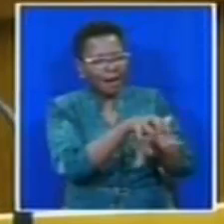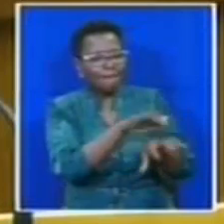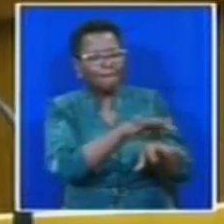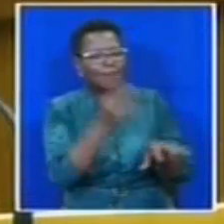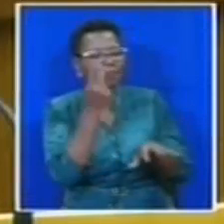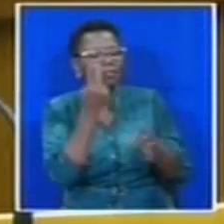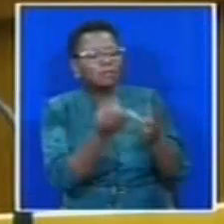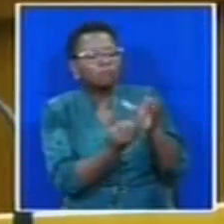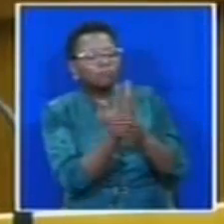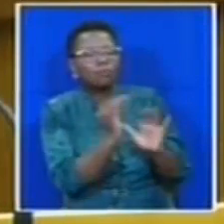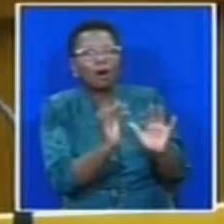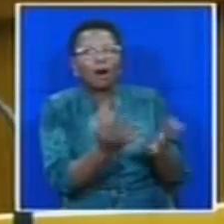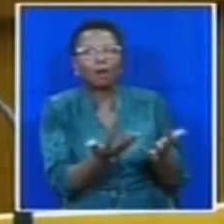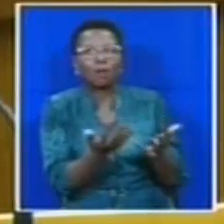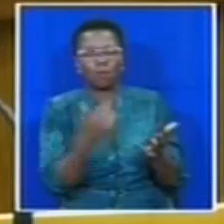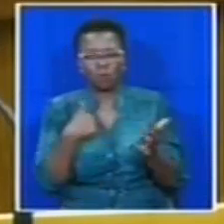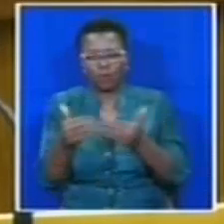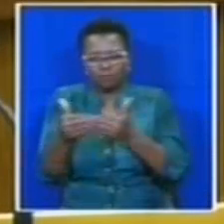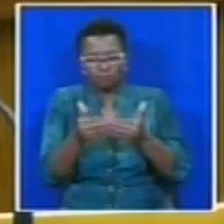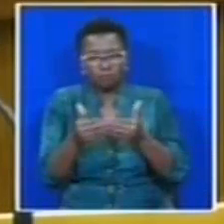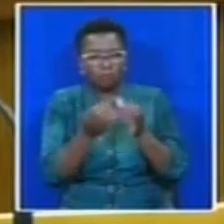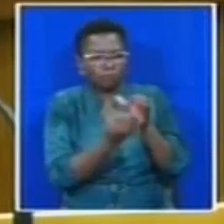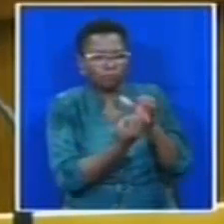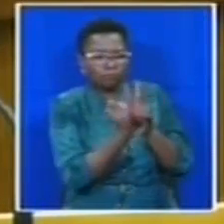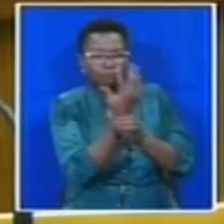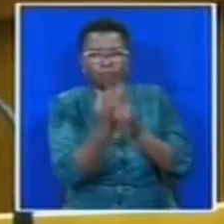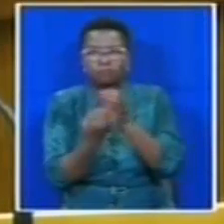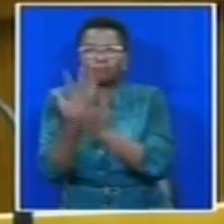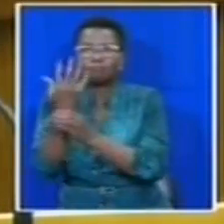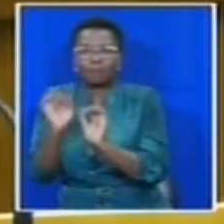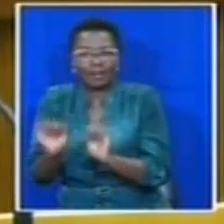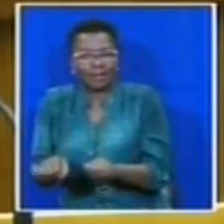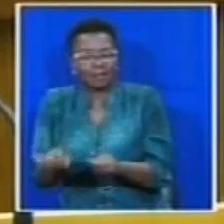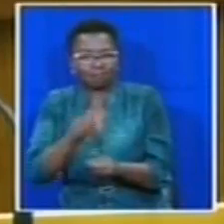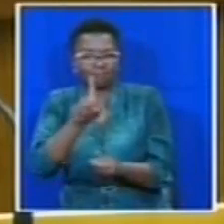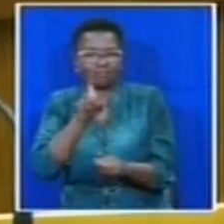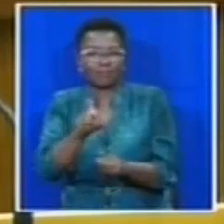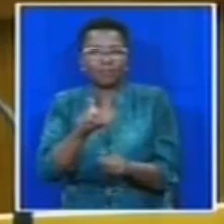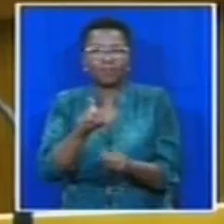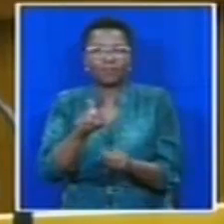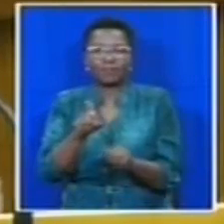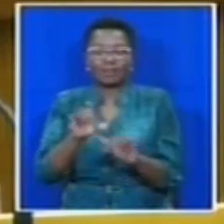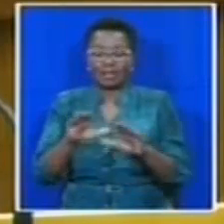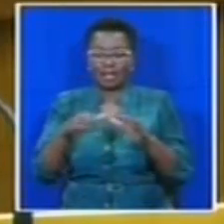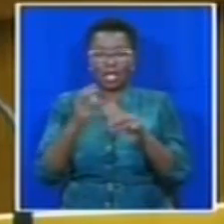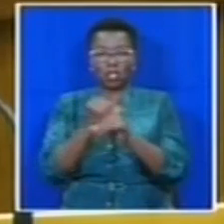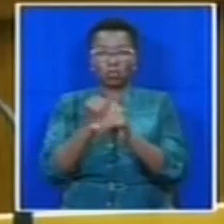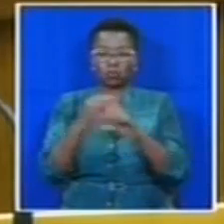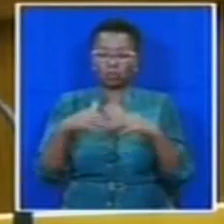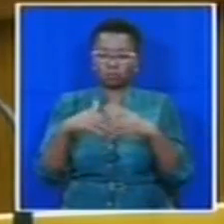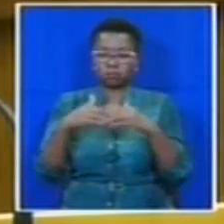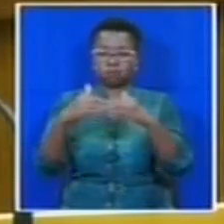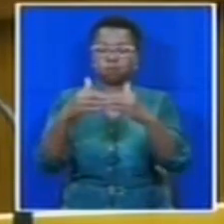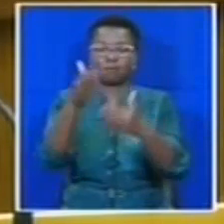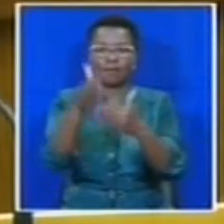The question is, can we nurture them? Can we grow them? Institution building is never complete. It has